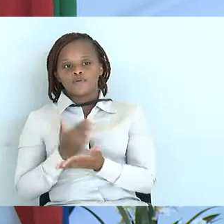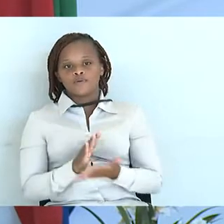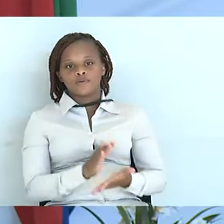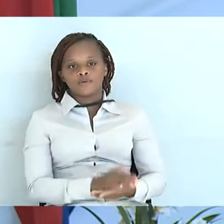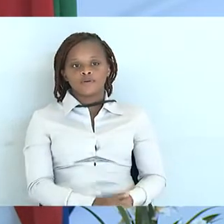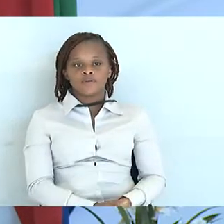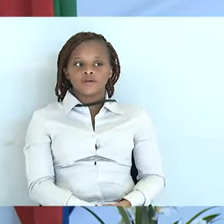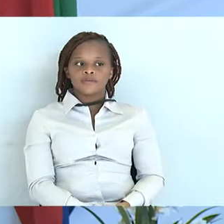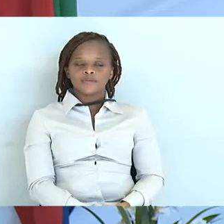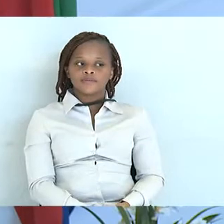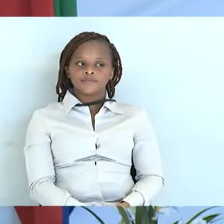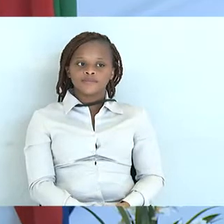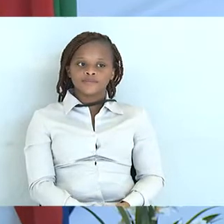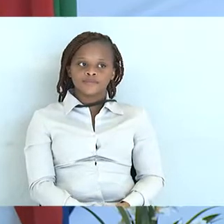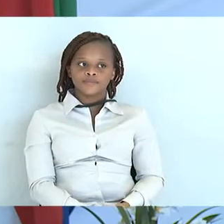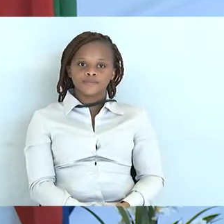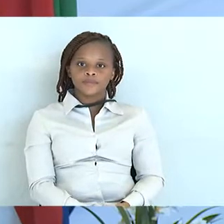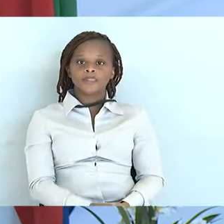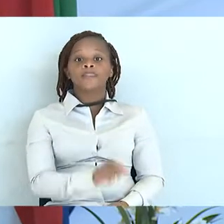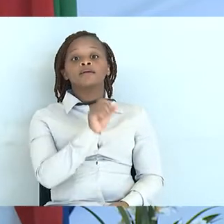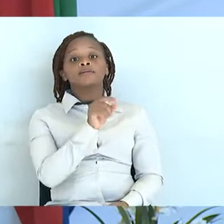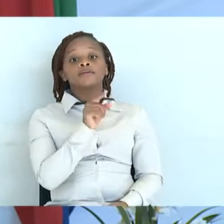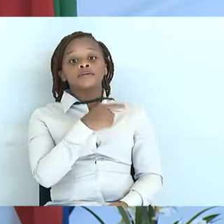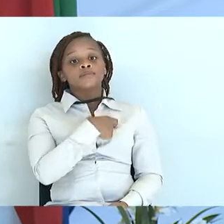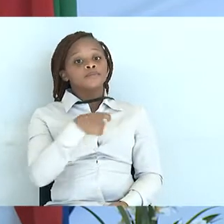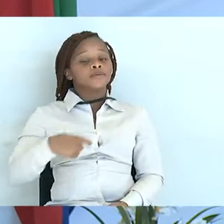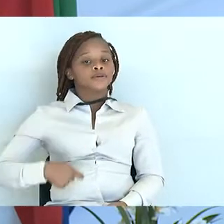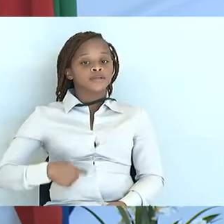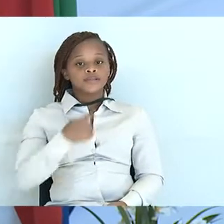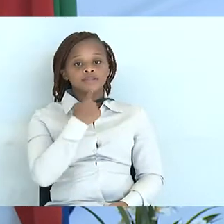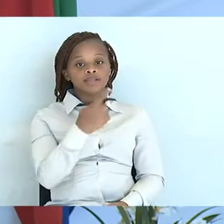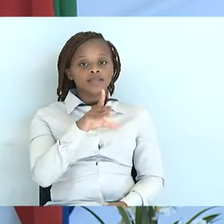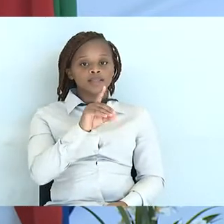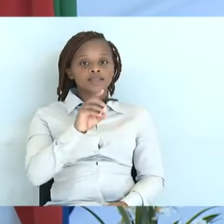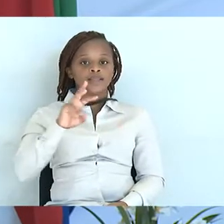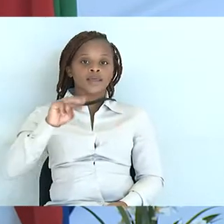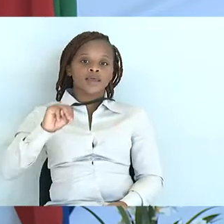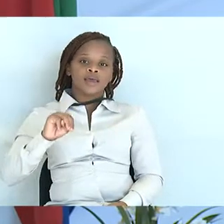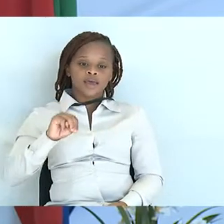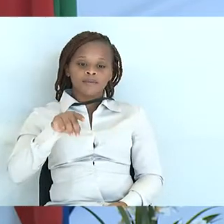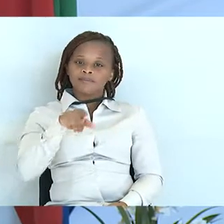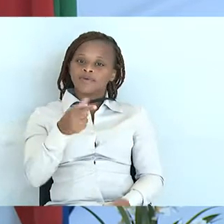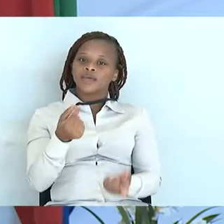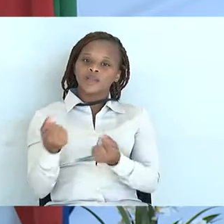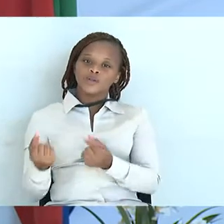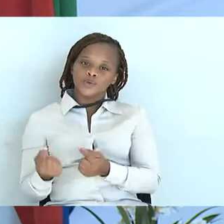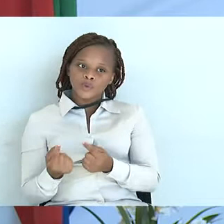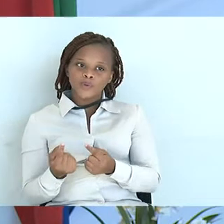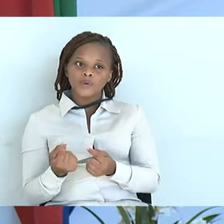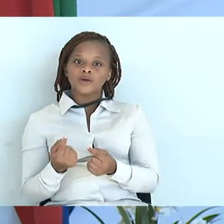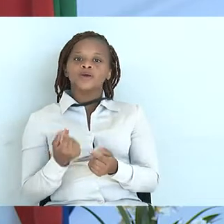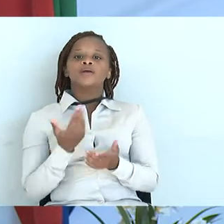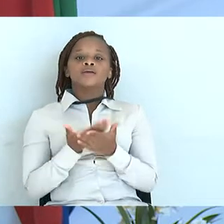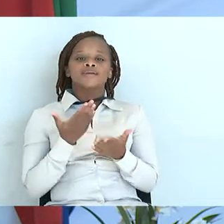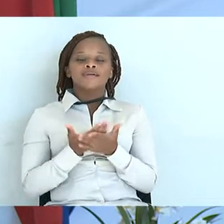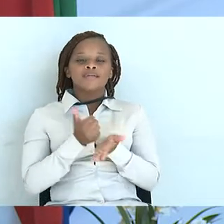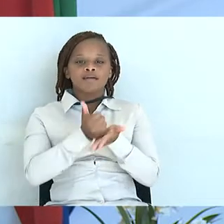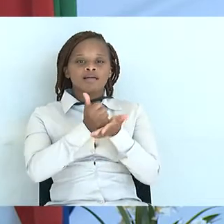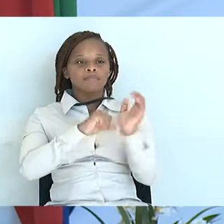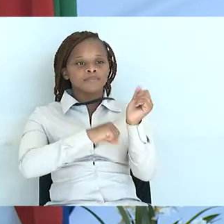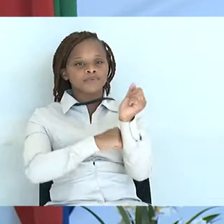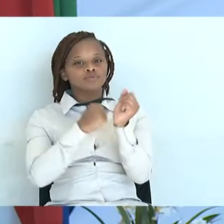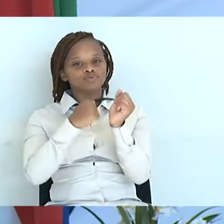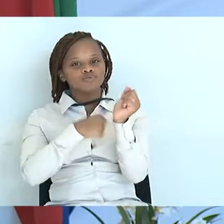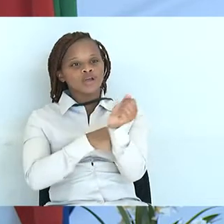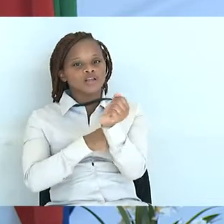And also, President said DTM approach will ensure better alignment of government structures to facilitate planning,